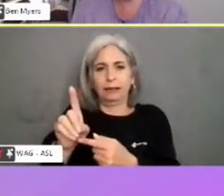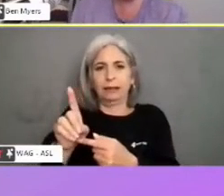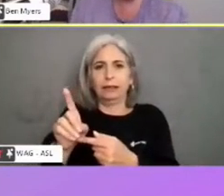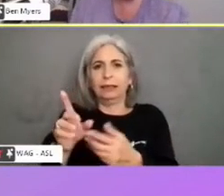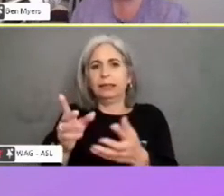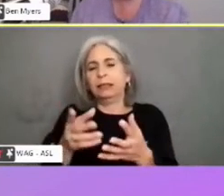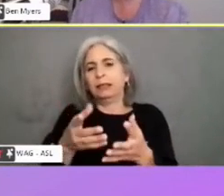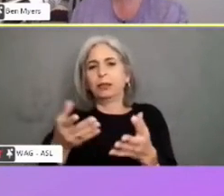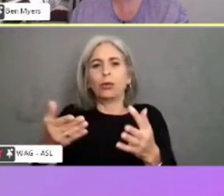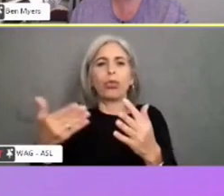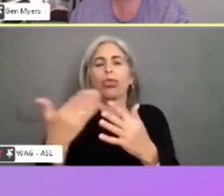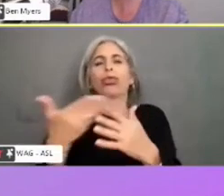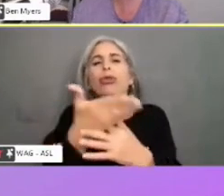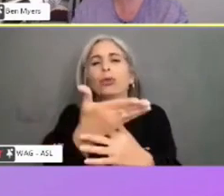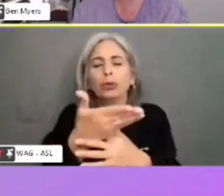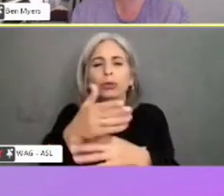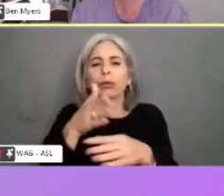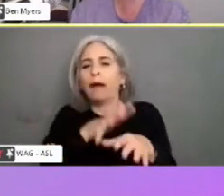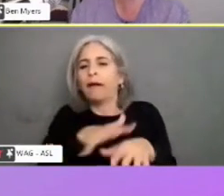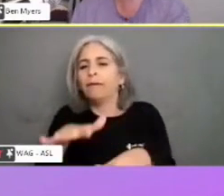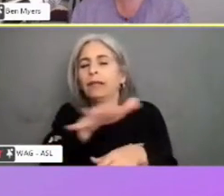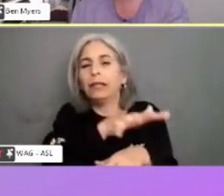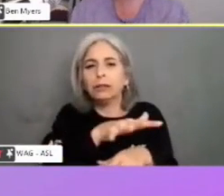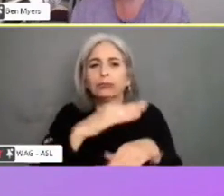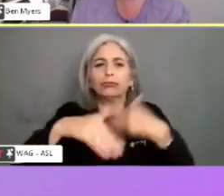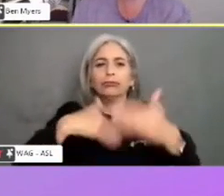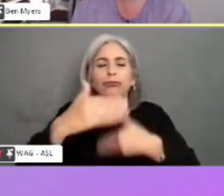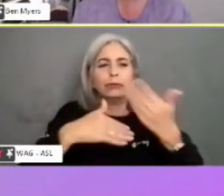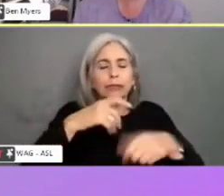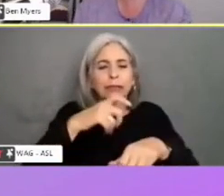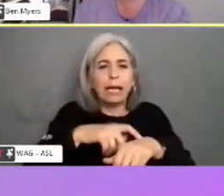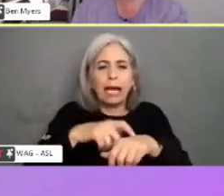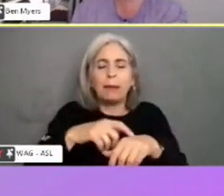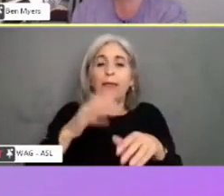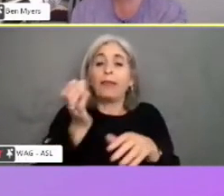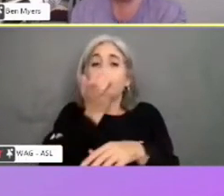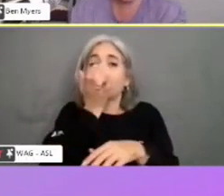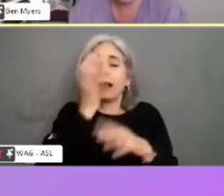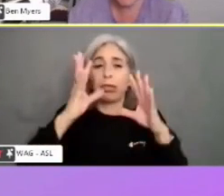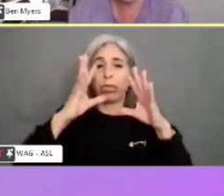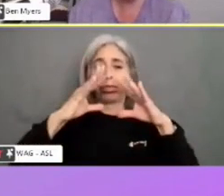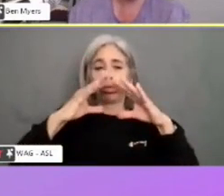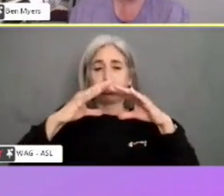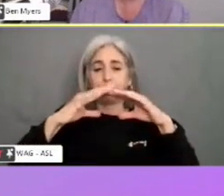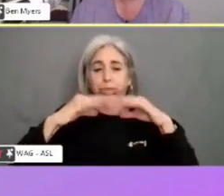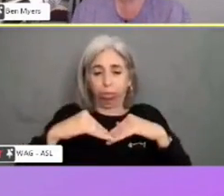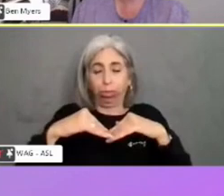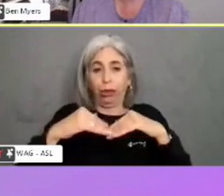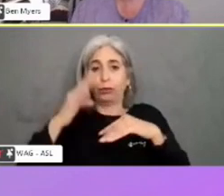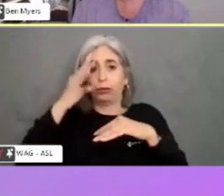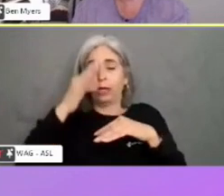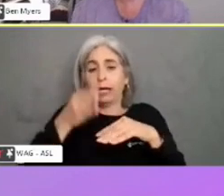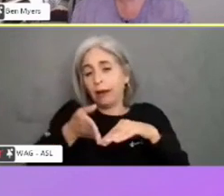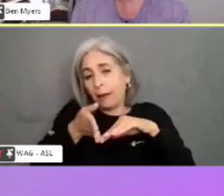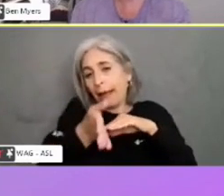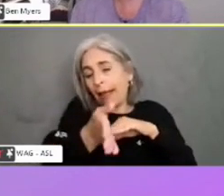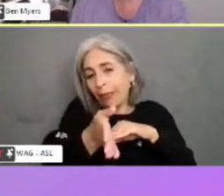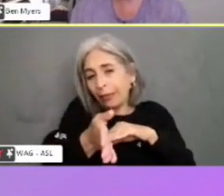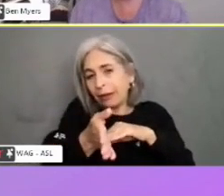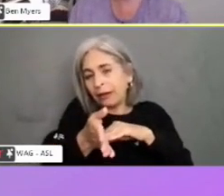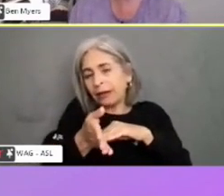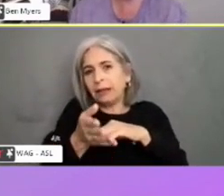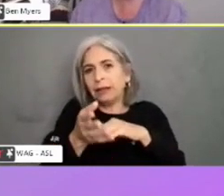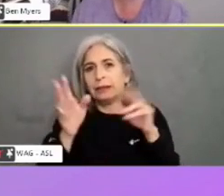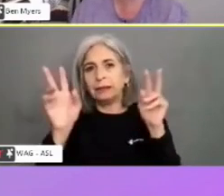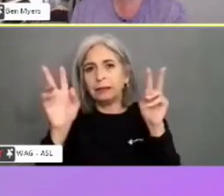cut through a field in a certain way. And over time that wore down the grass enough to create a path. And there's this phrase called